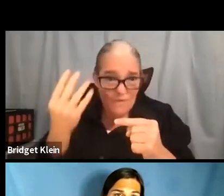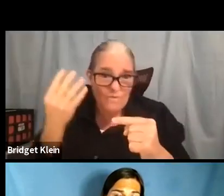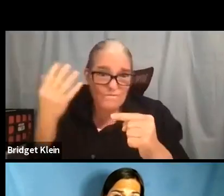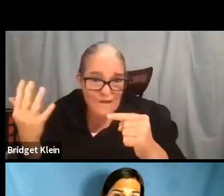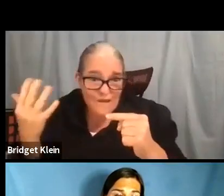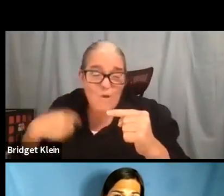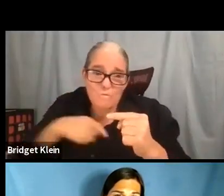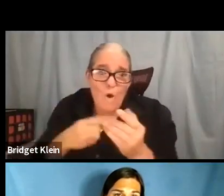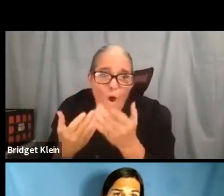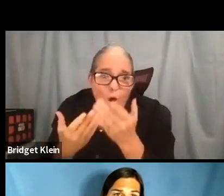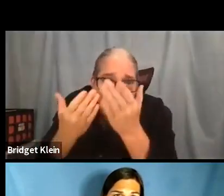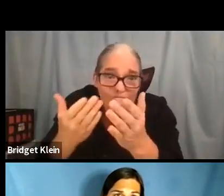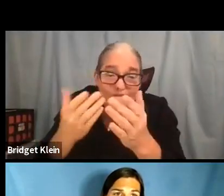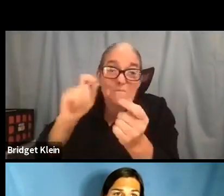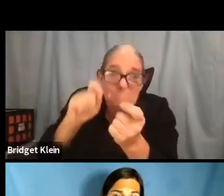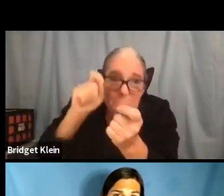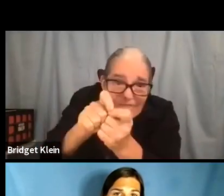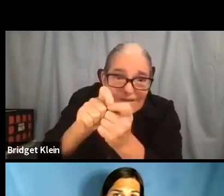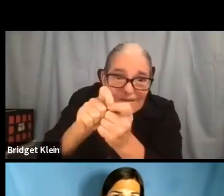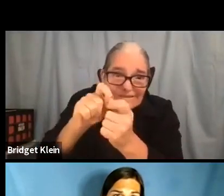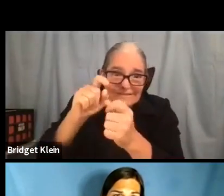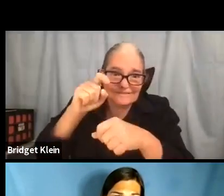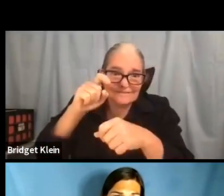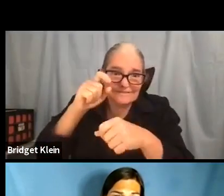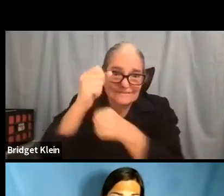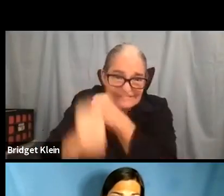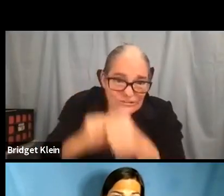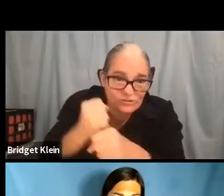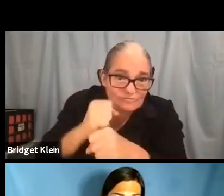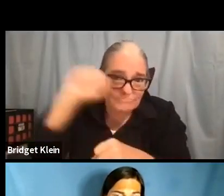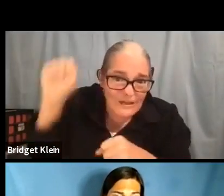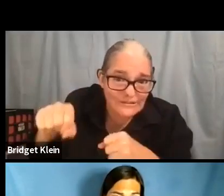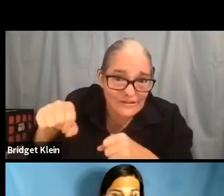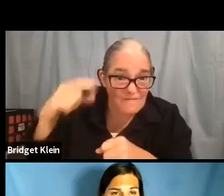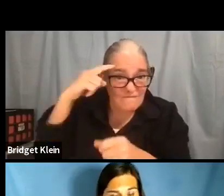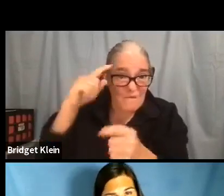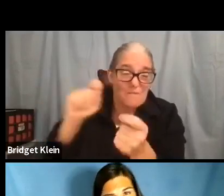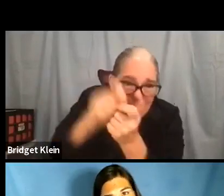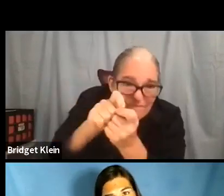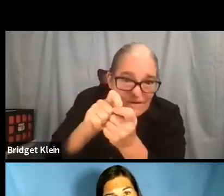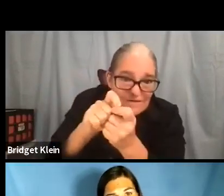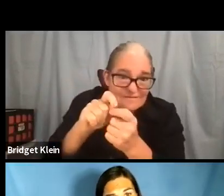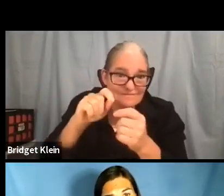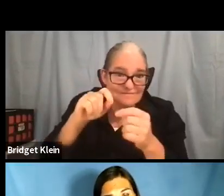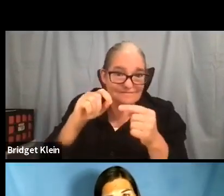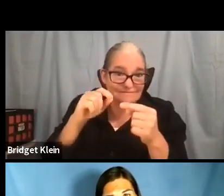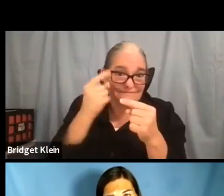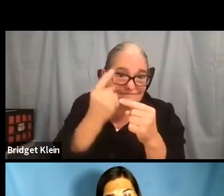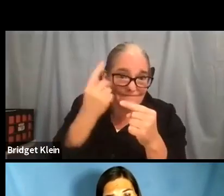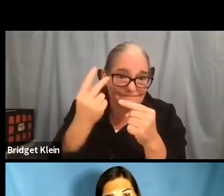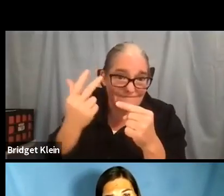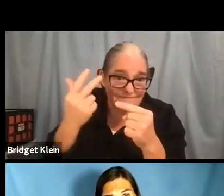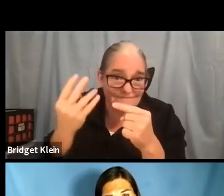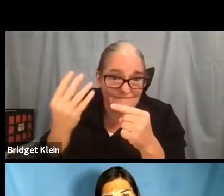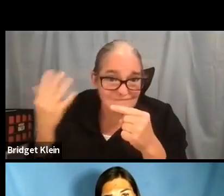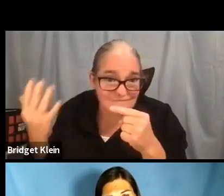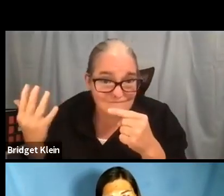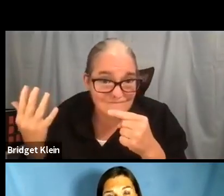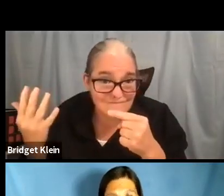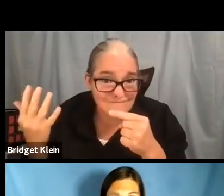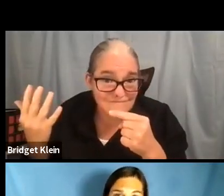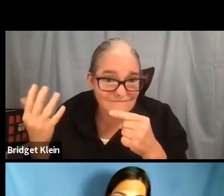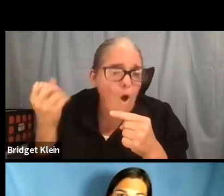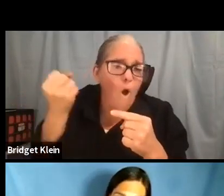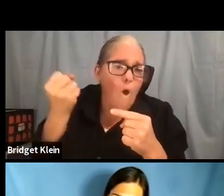ASL, you need to take sequentially, ASL 1 through 6. And certain courses are only offered during